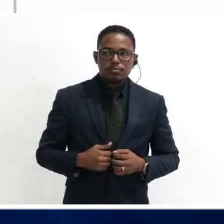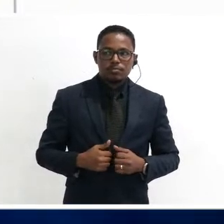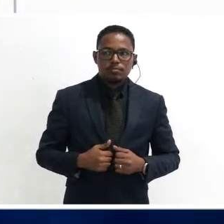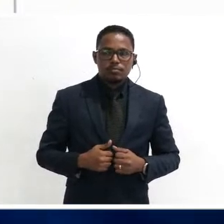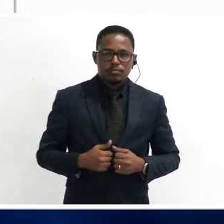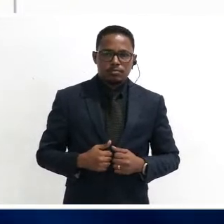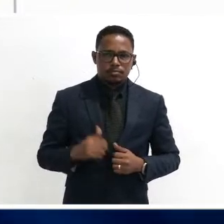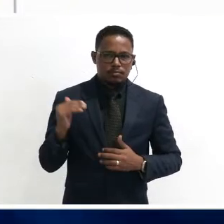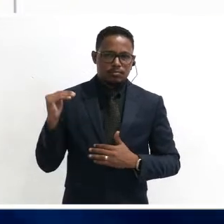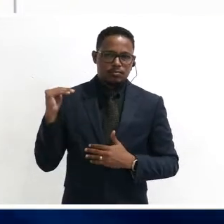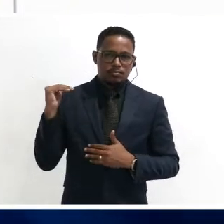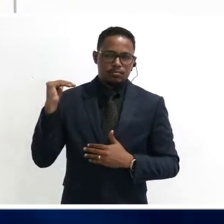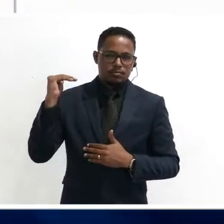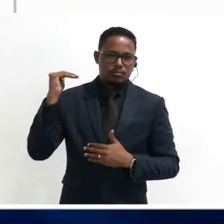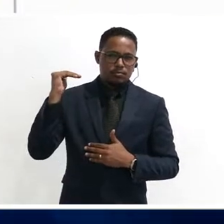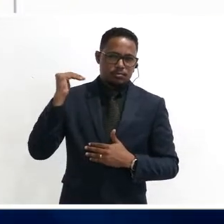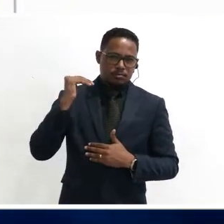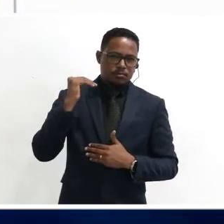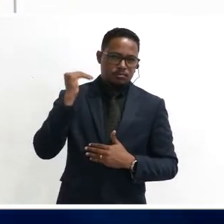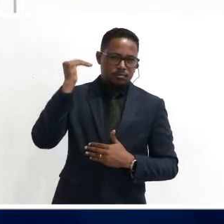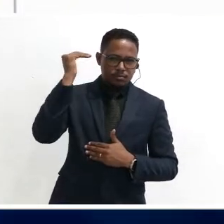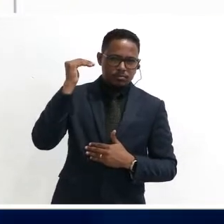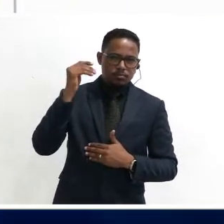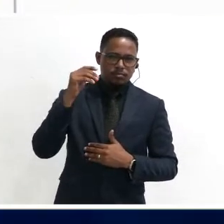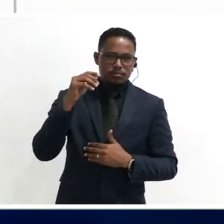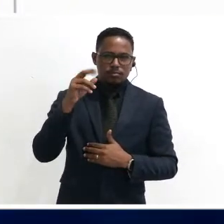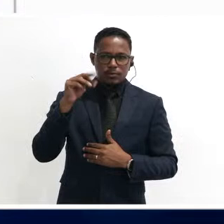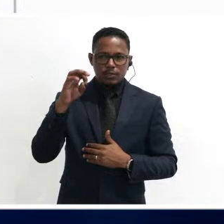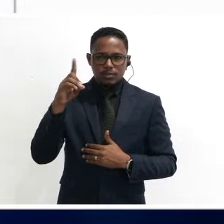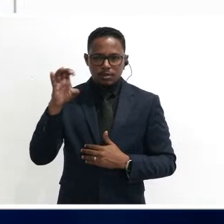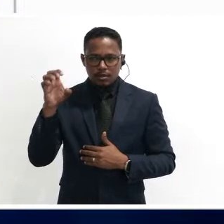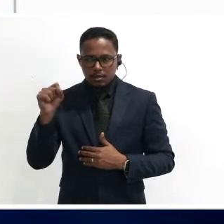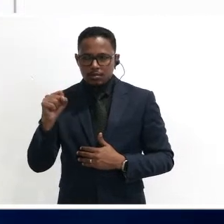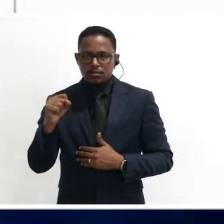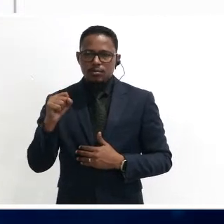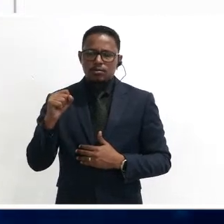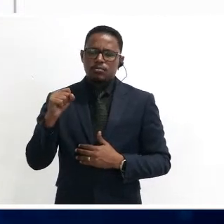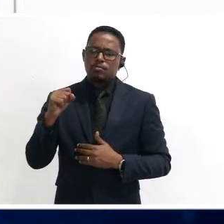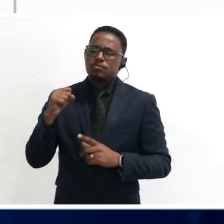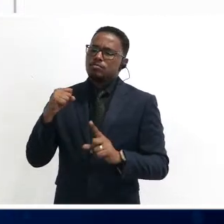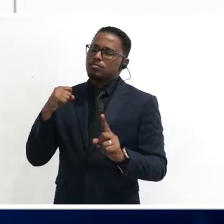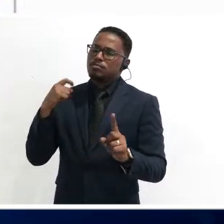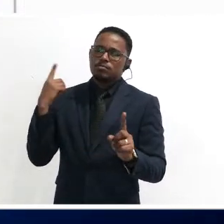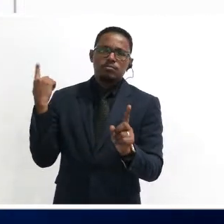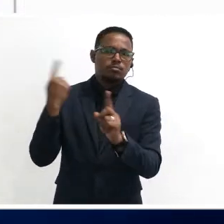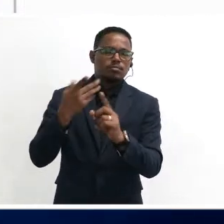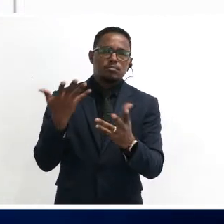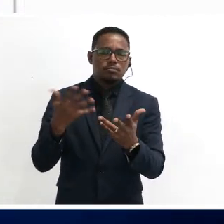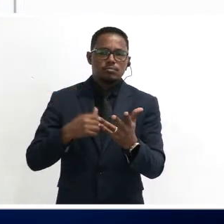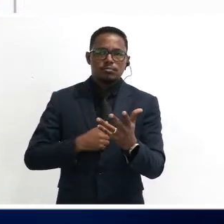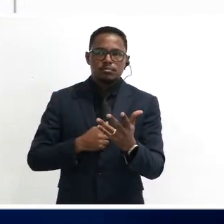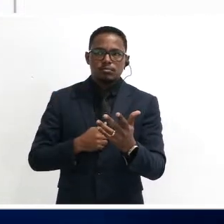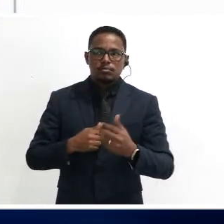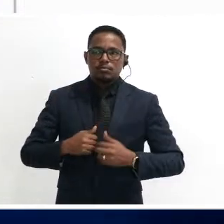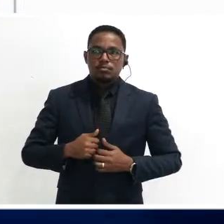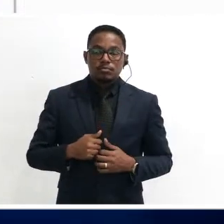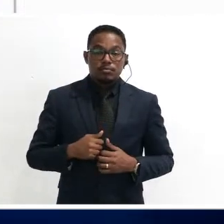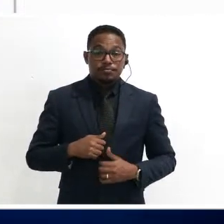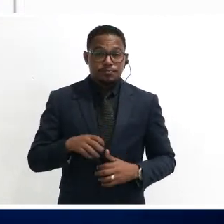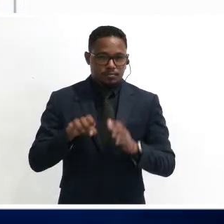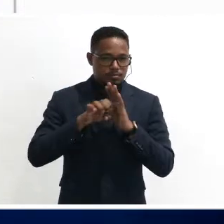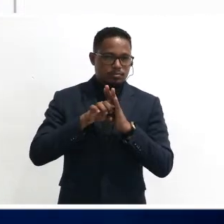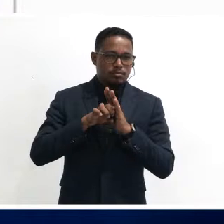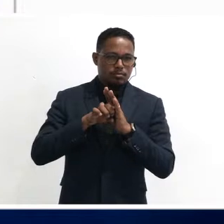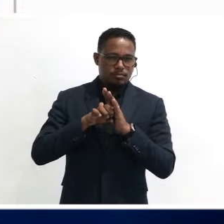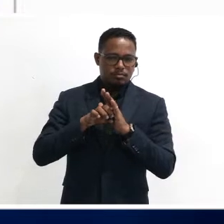trend is. So it's just trying to point out that, even though, and including myself in this talk